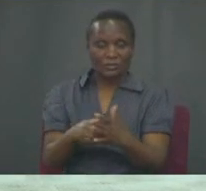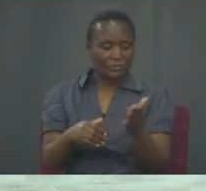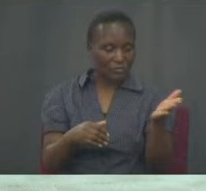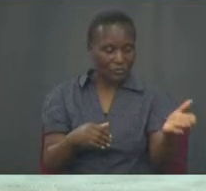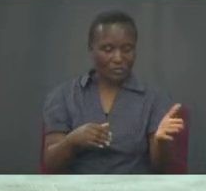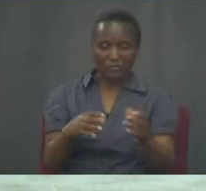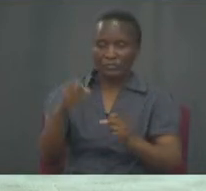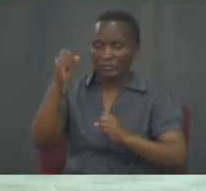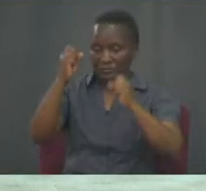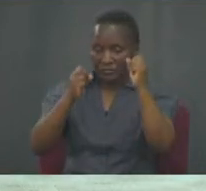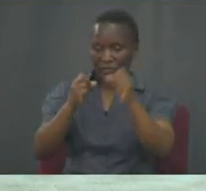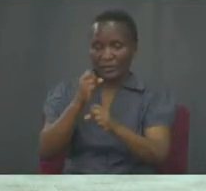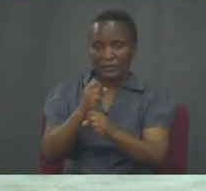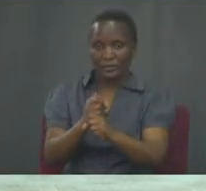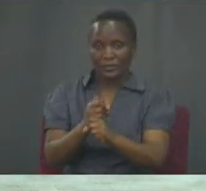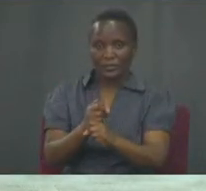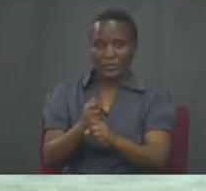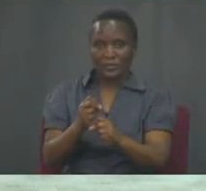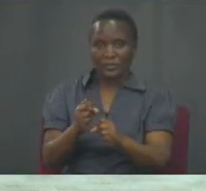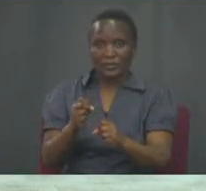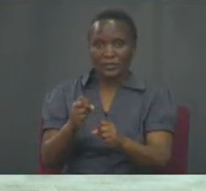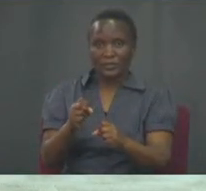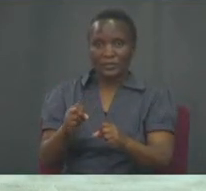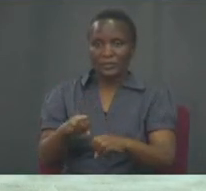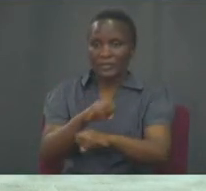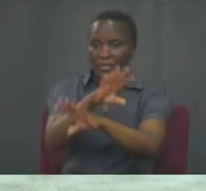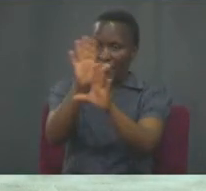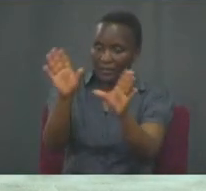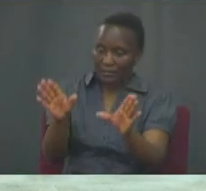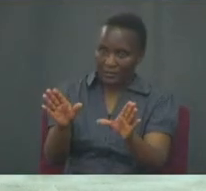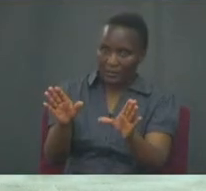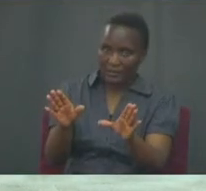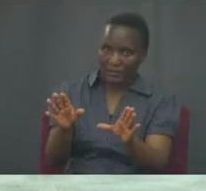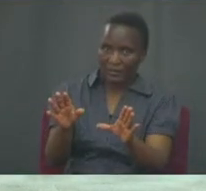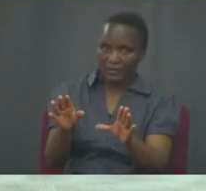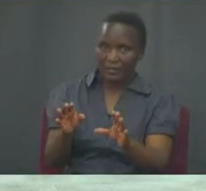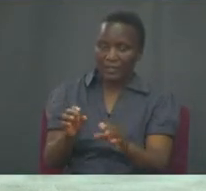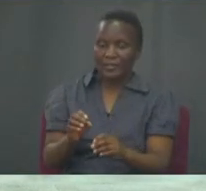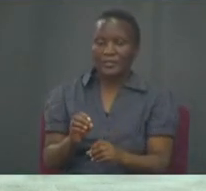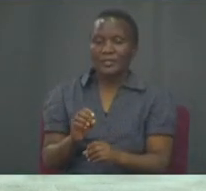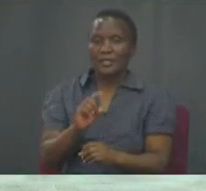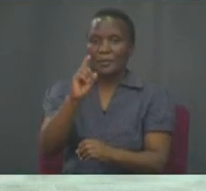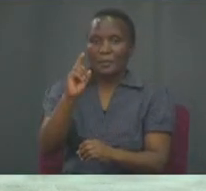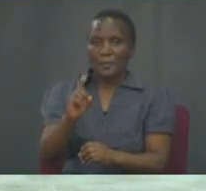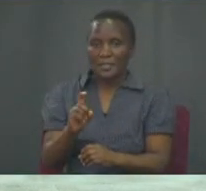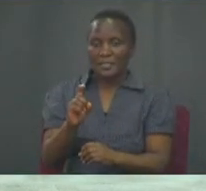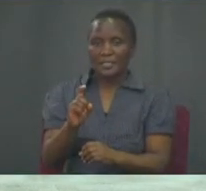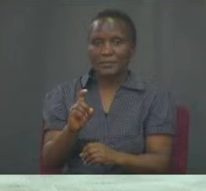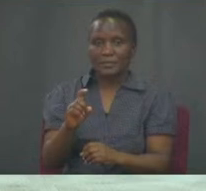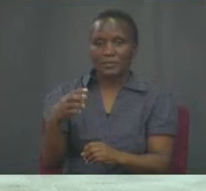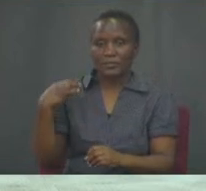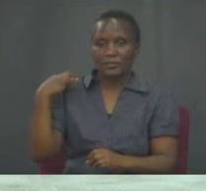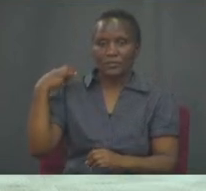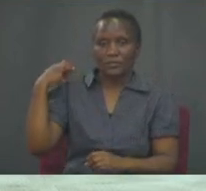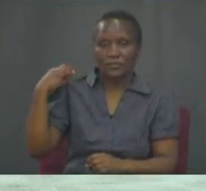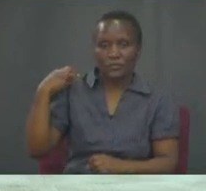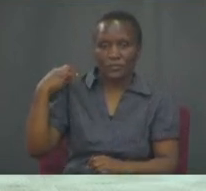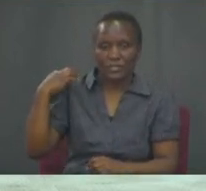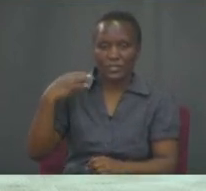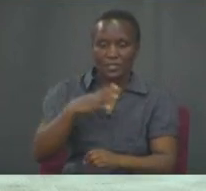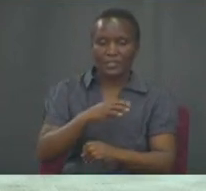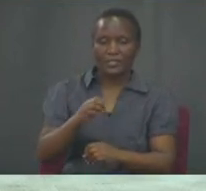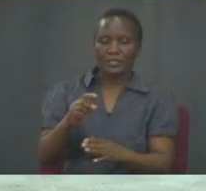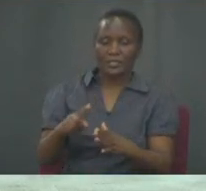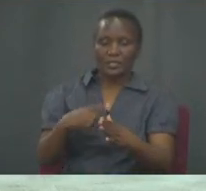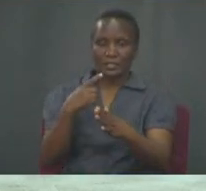up. They just have to, they have to be willing. And when they show their willingness, God takes